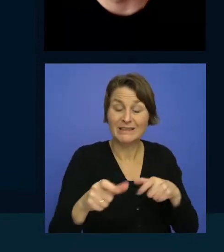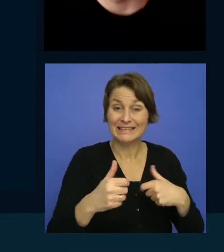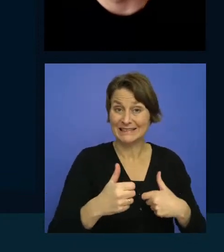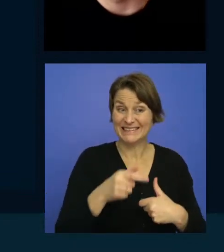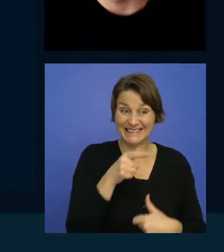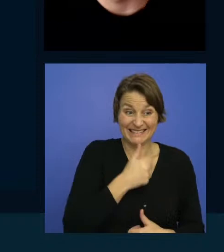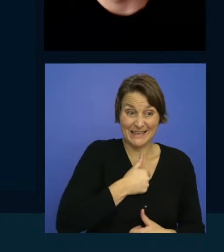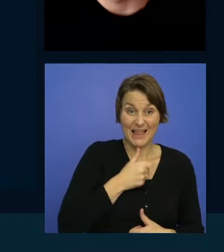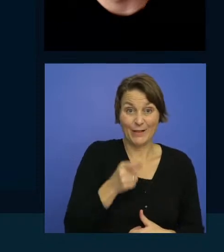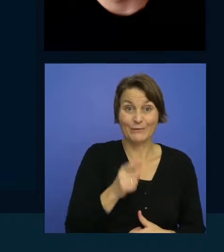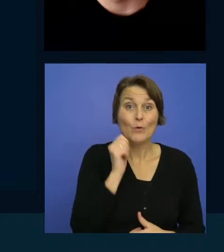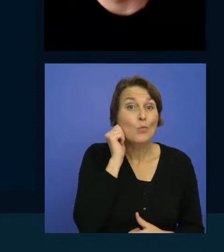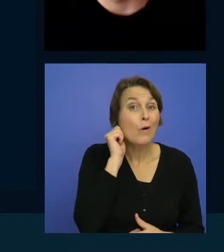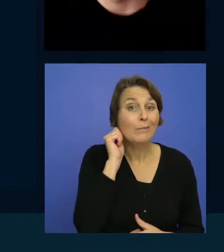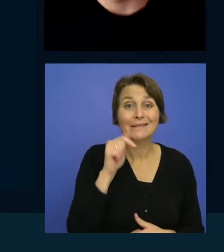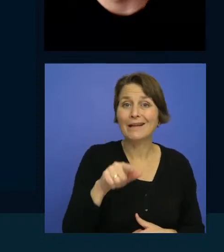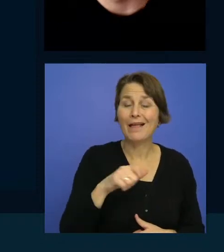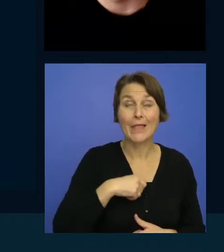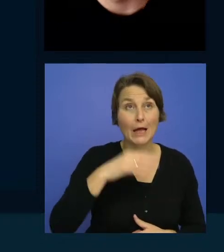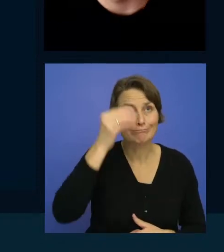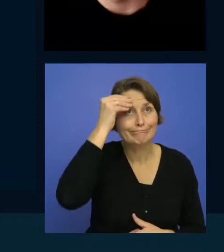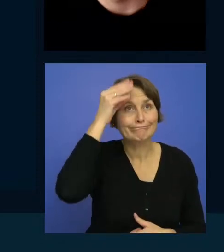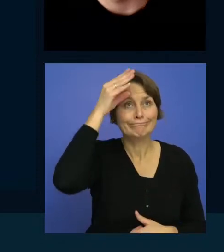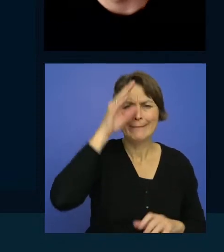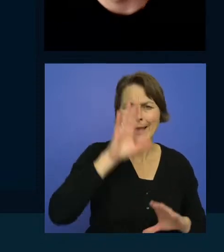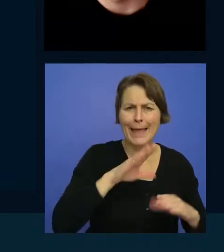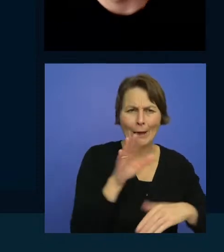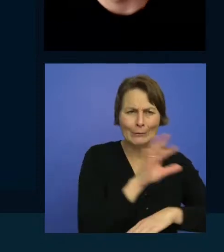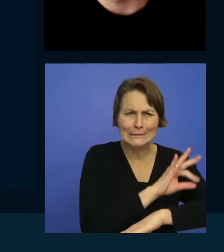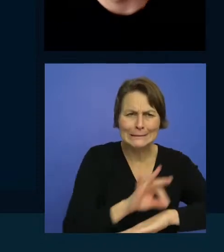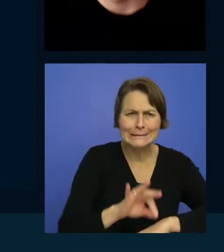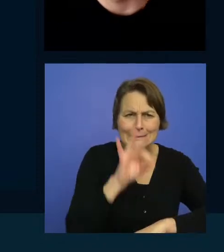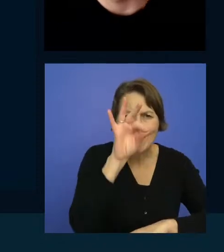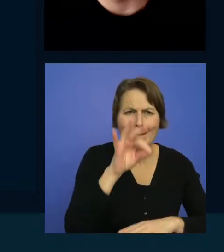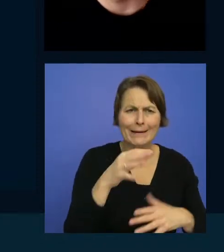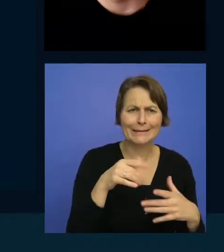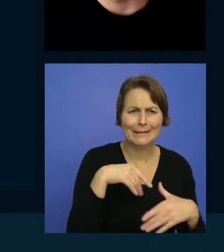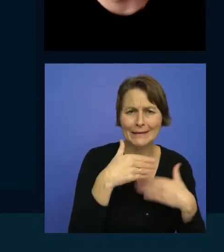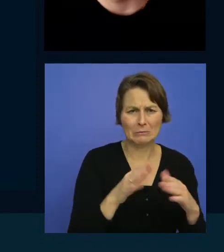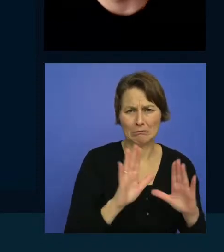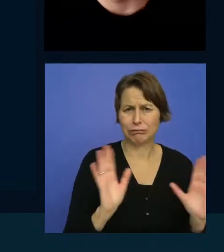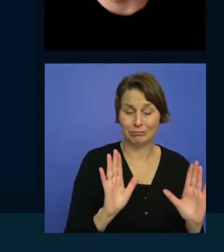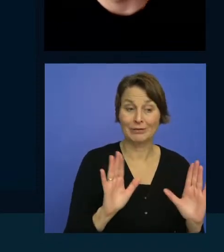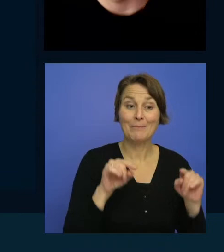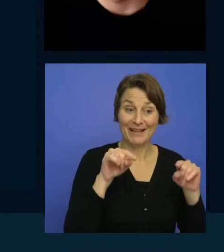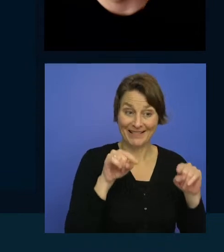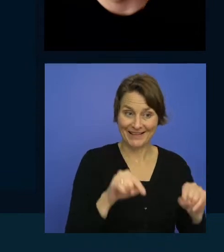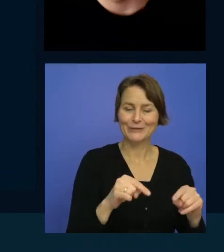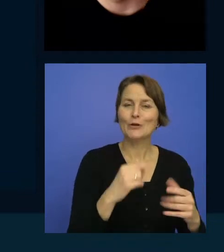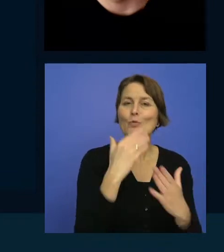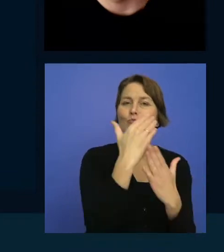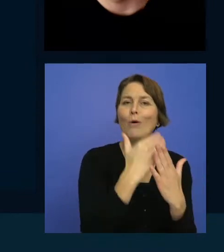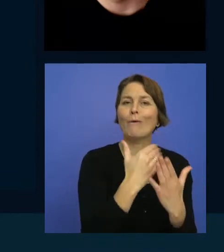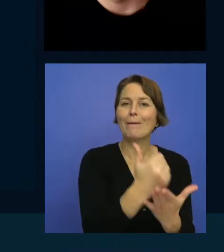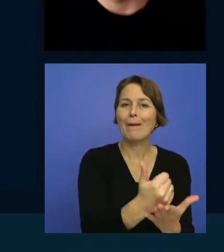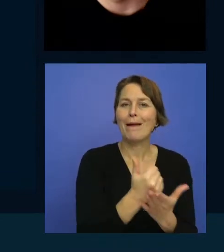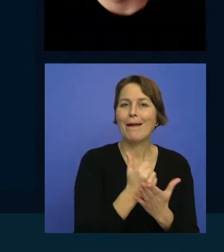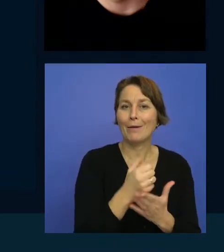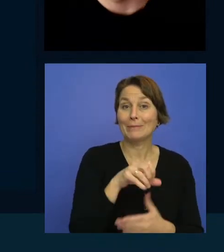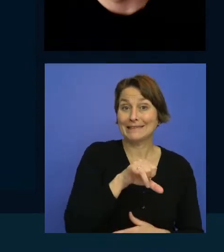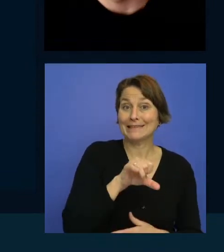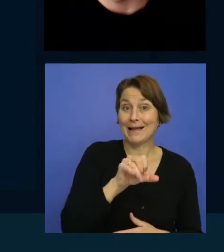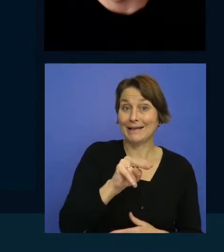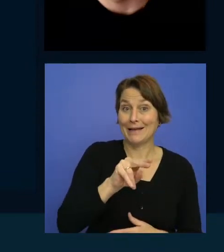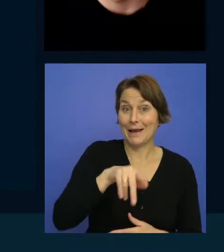the optimal machine learning model for her scenario. With Synapse, Lisa can incorporate this real-time data